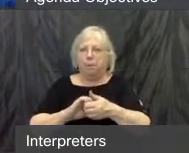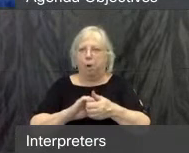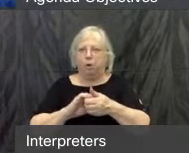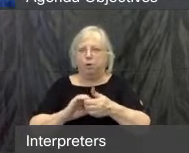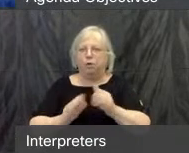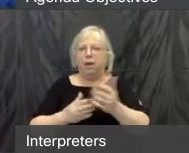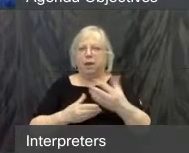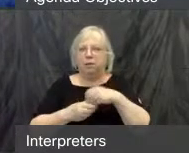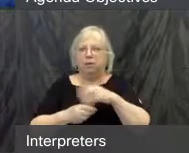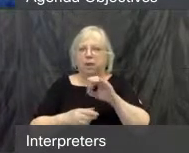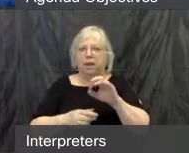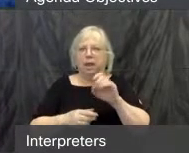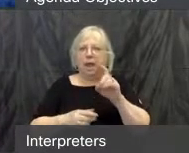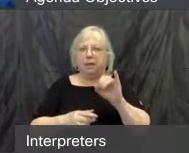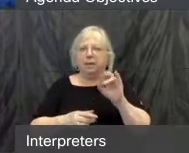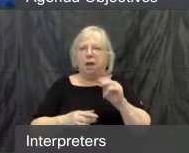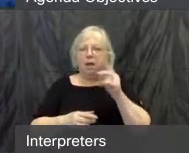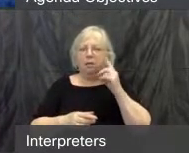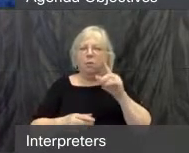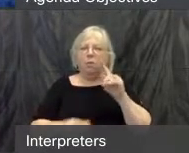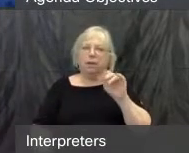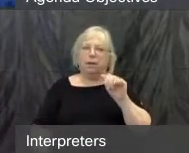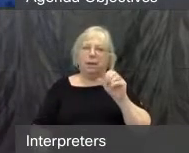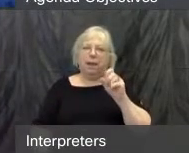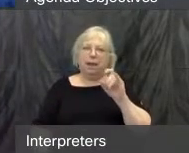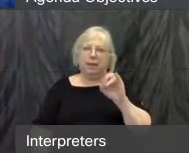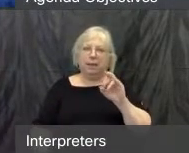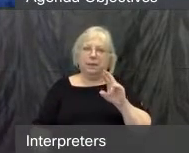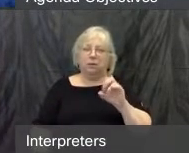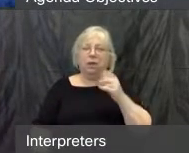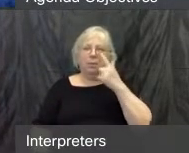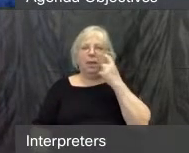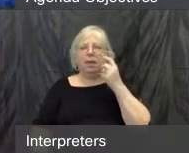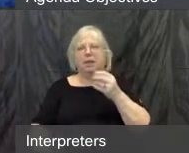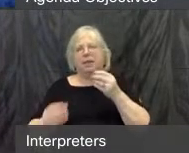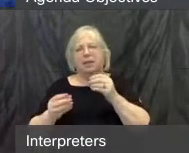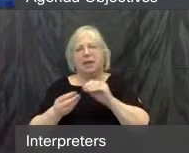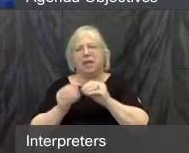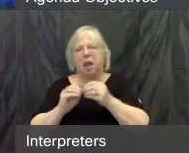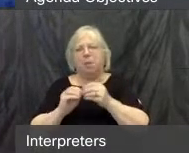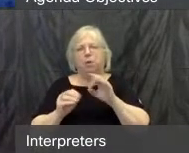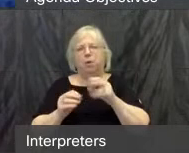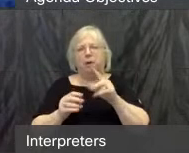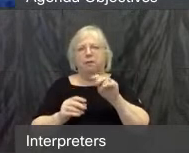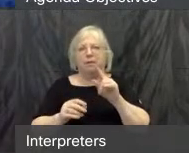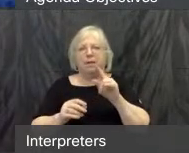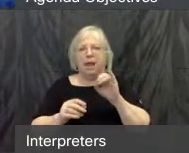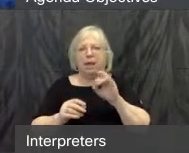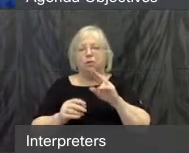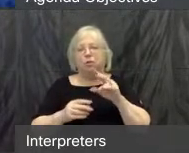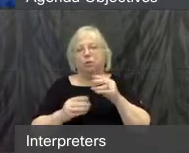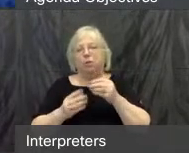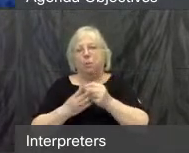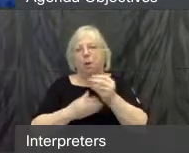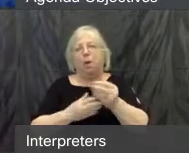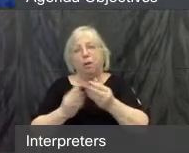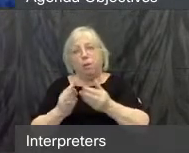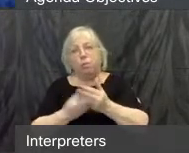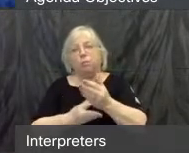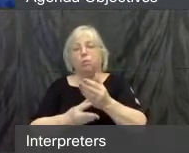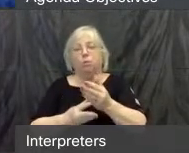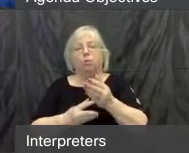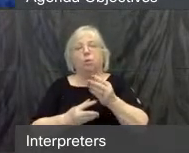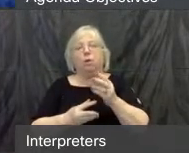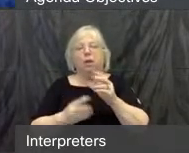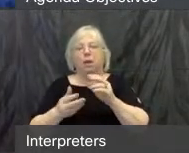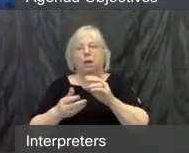the Axon for the tasers. And because of the volume going through these cooperatives, we're actually getting better